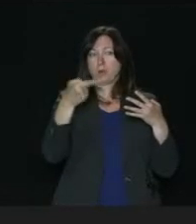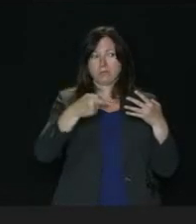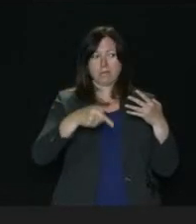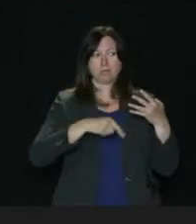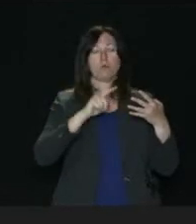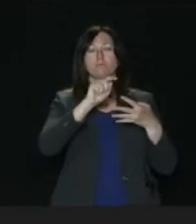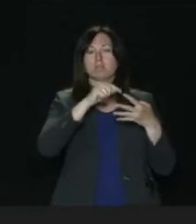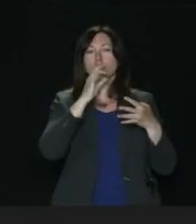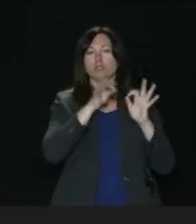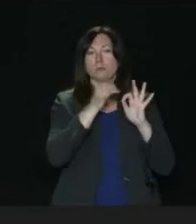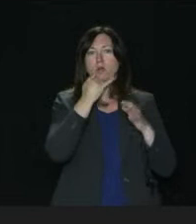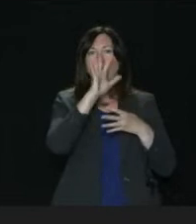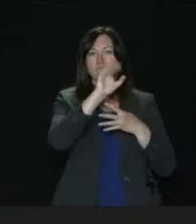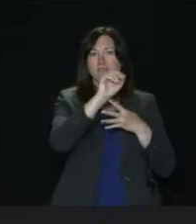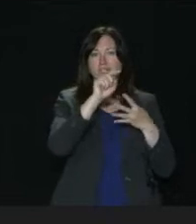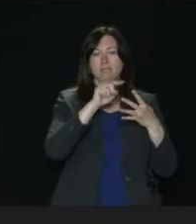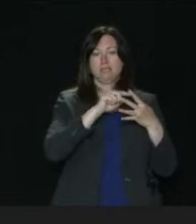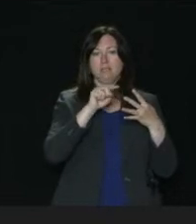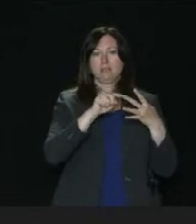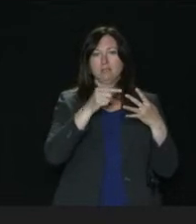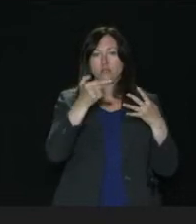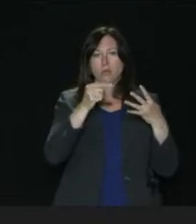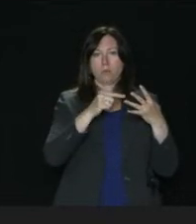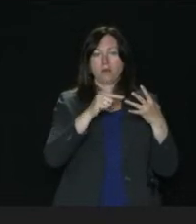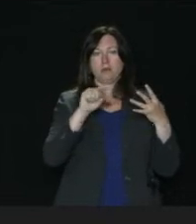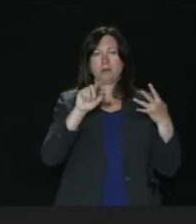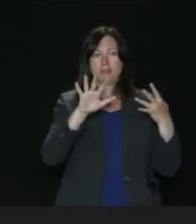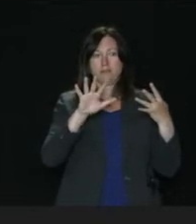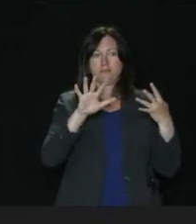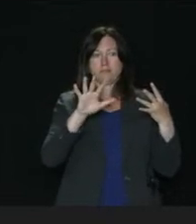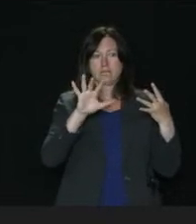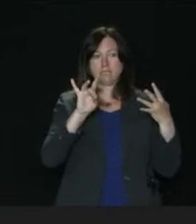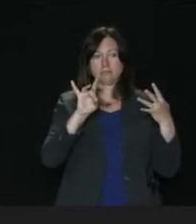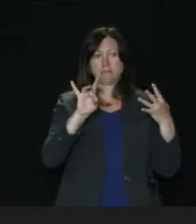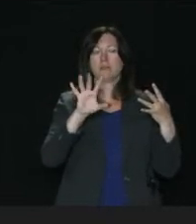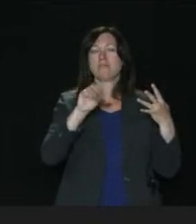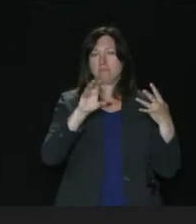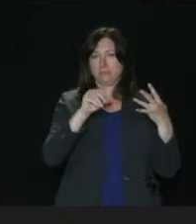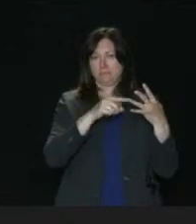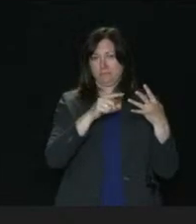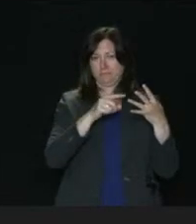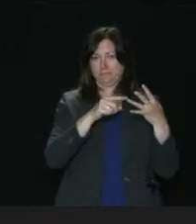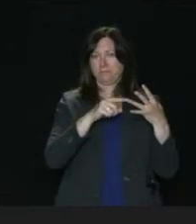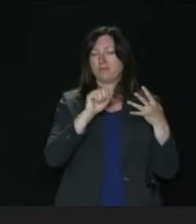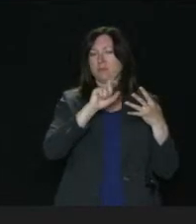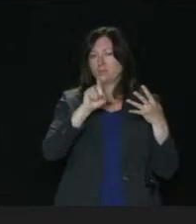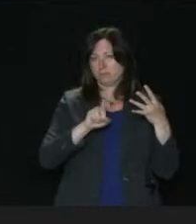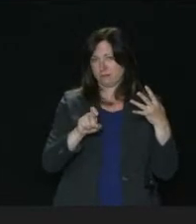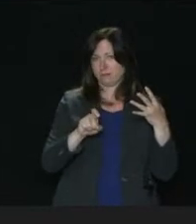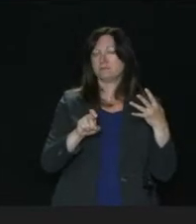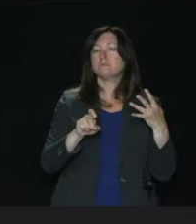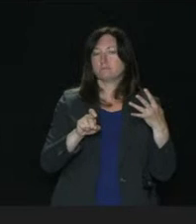is 28. Don't go below that, because that can actually affect your priming and boosting